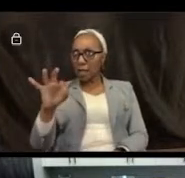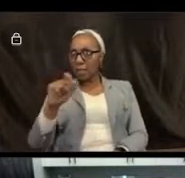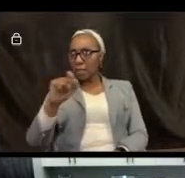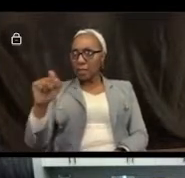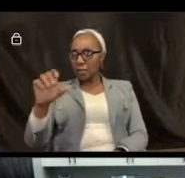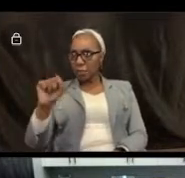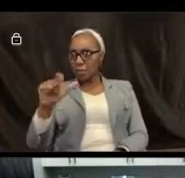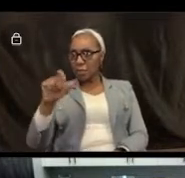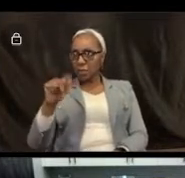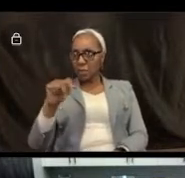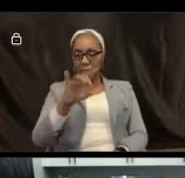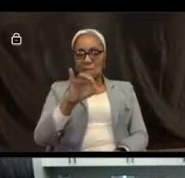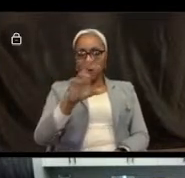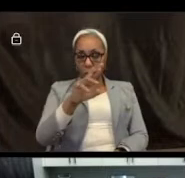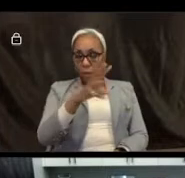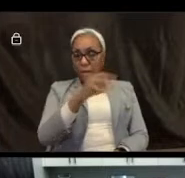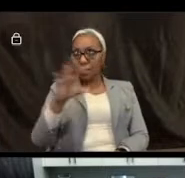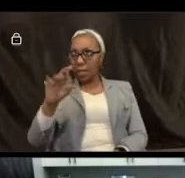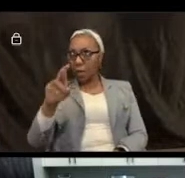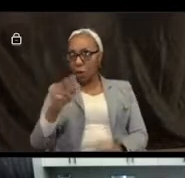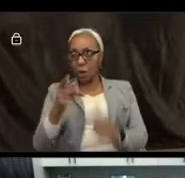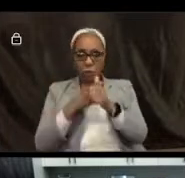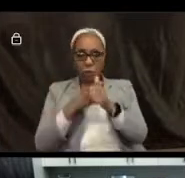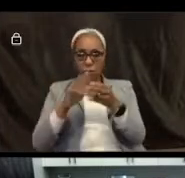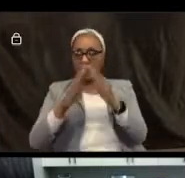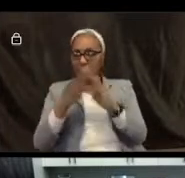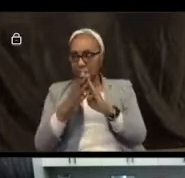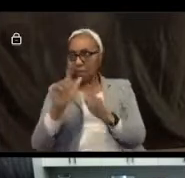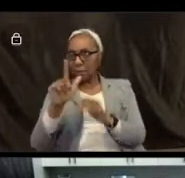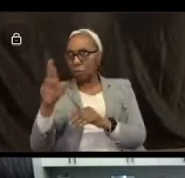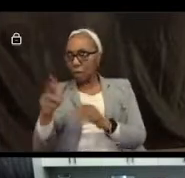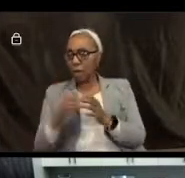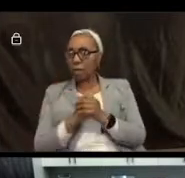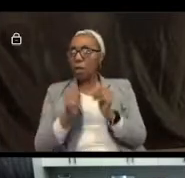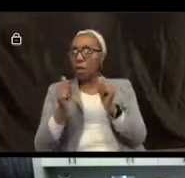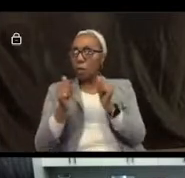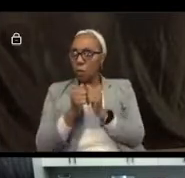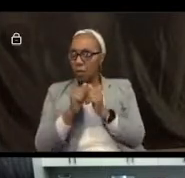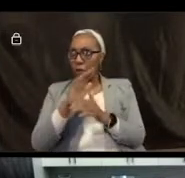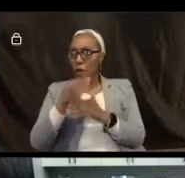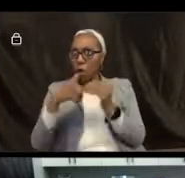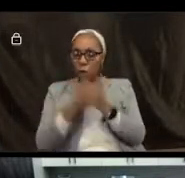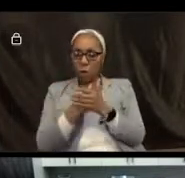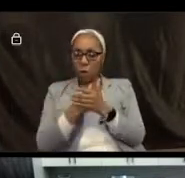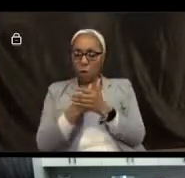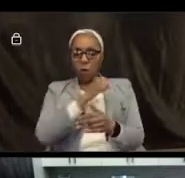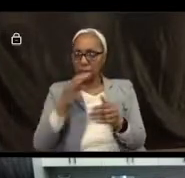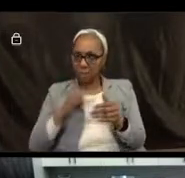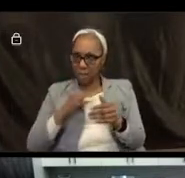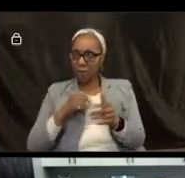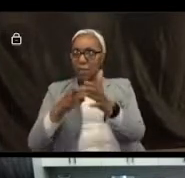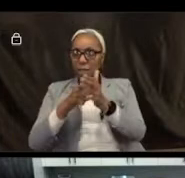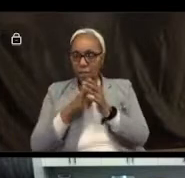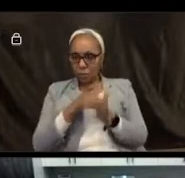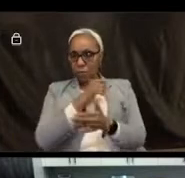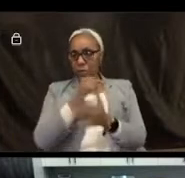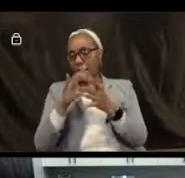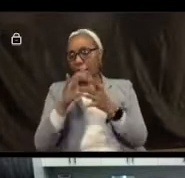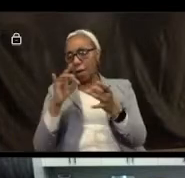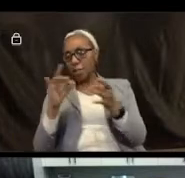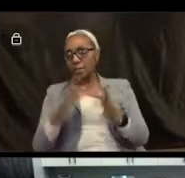S-1499-S, lots 8R and 9R, original City of Little Rock, with all of staff's conditions and